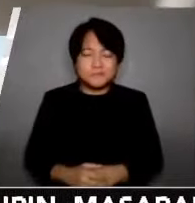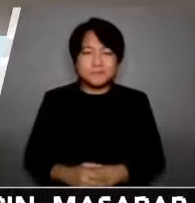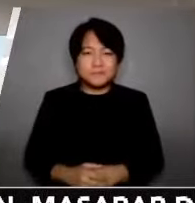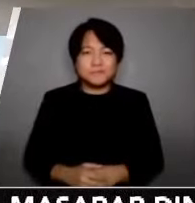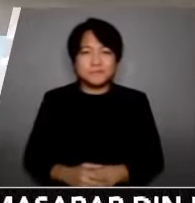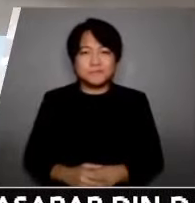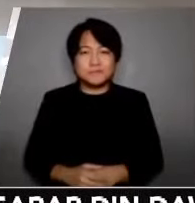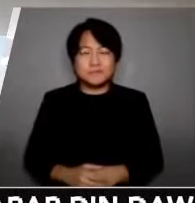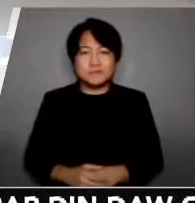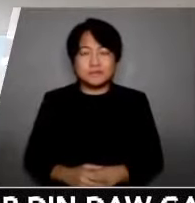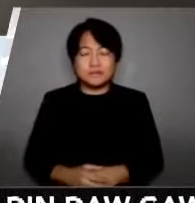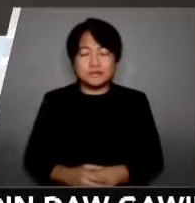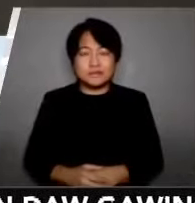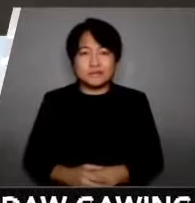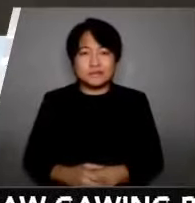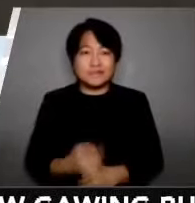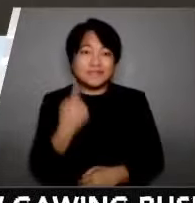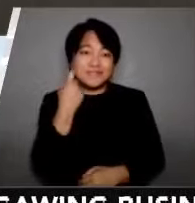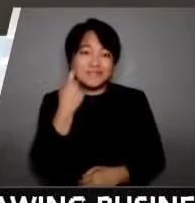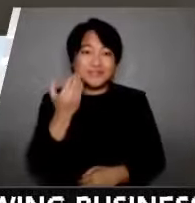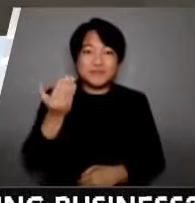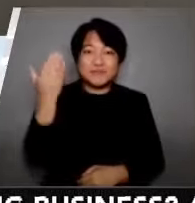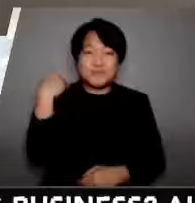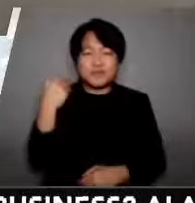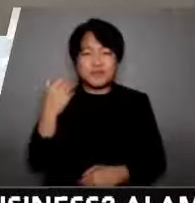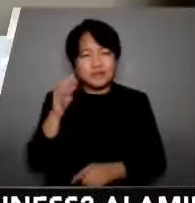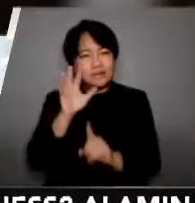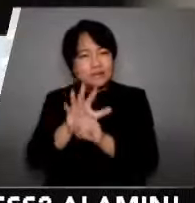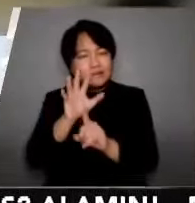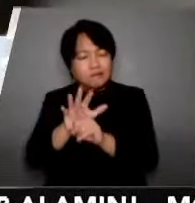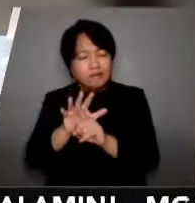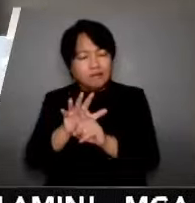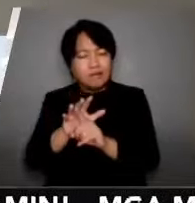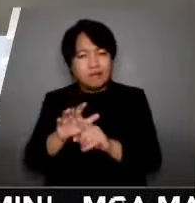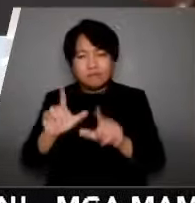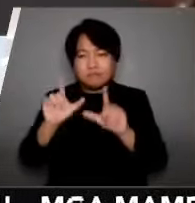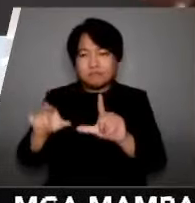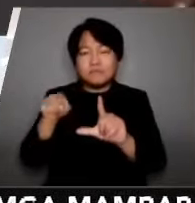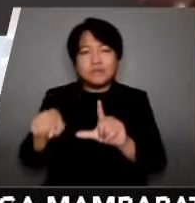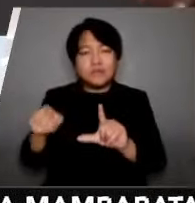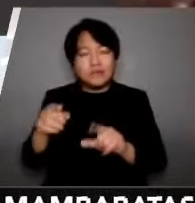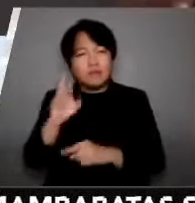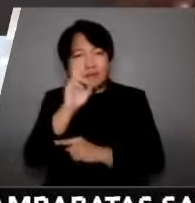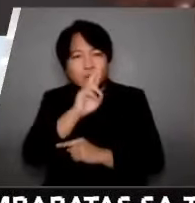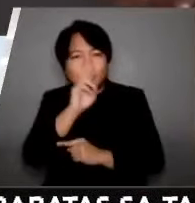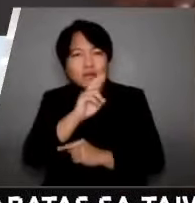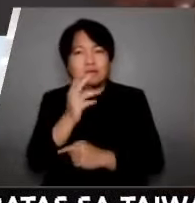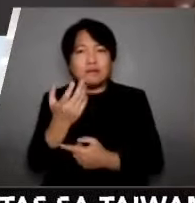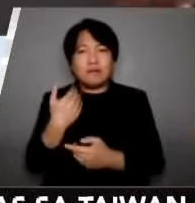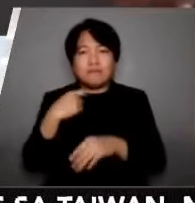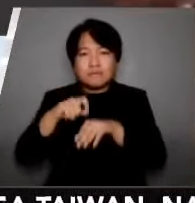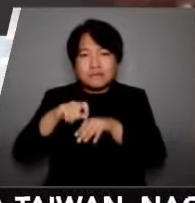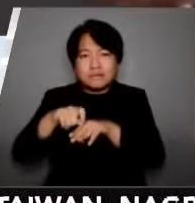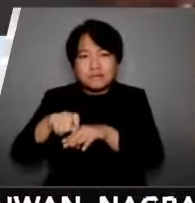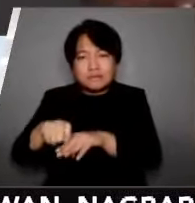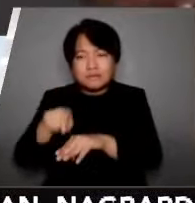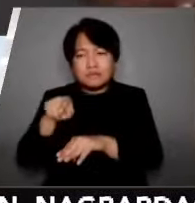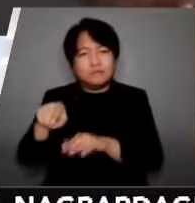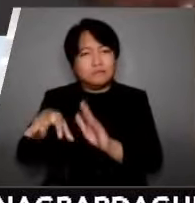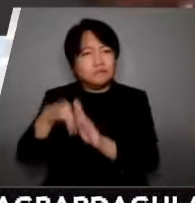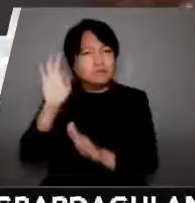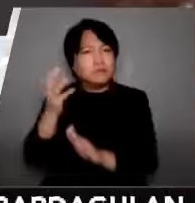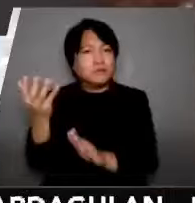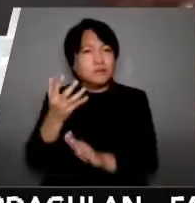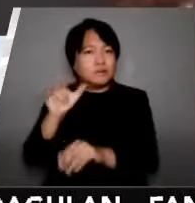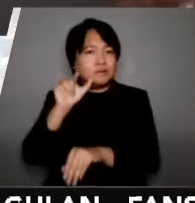dagasa na EA terminal 3 maging ang pagpalya ng aircon at power supply that's the reason why we are embarking